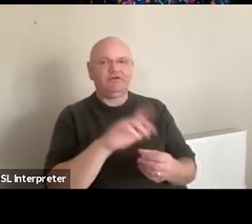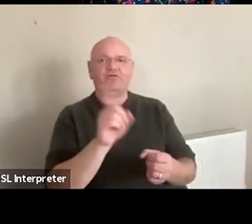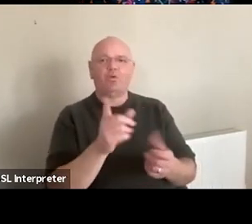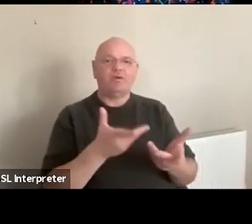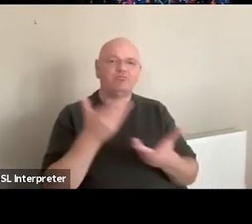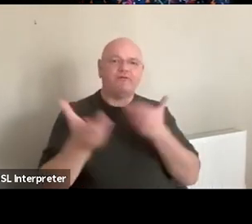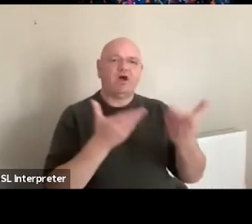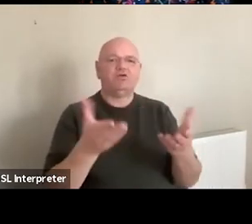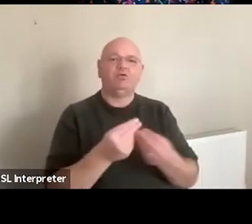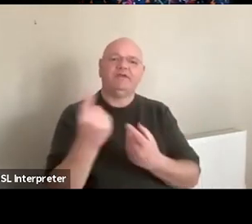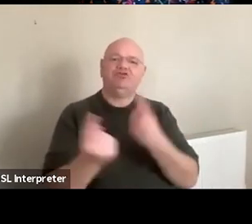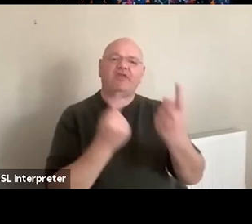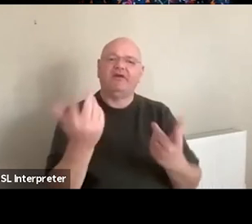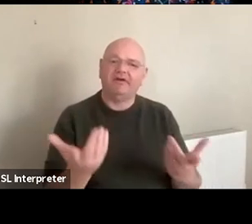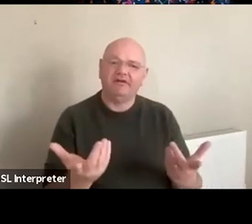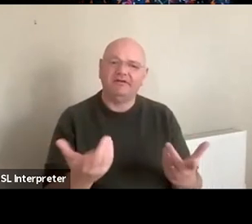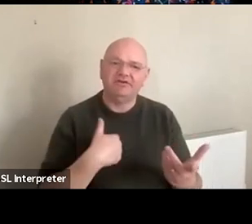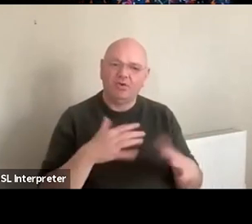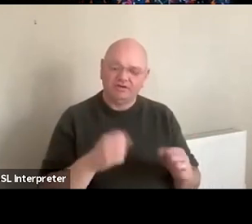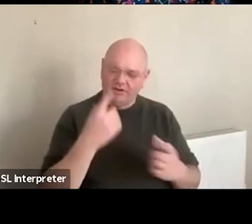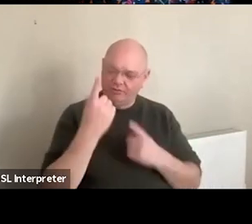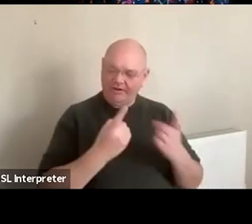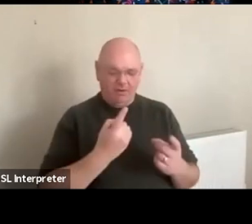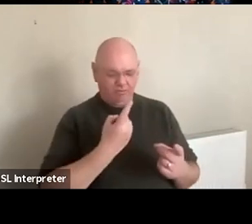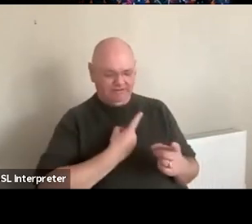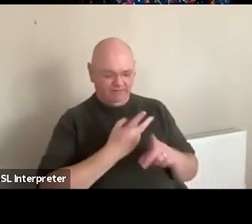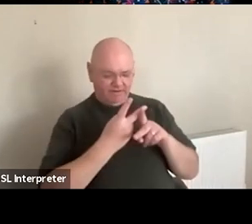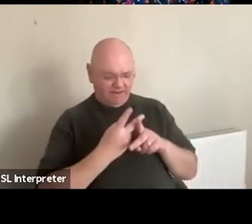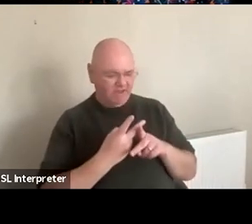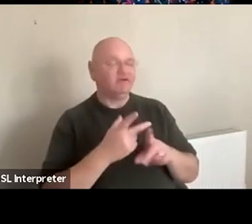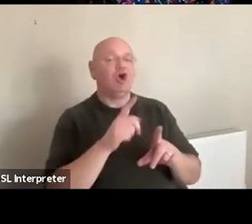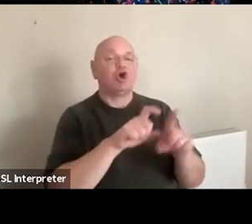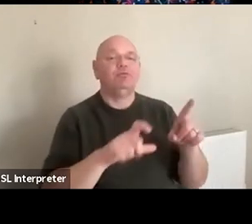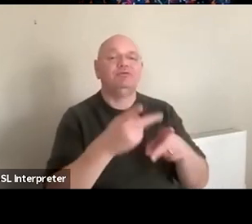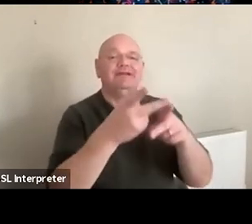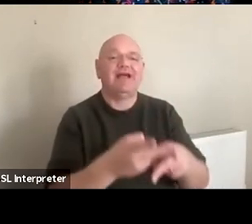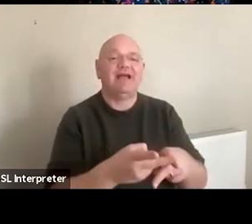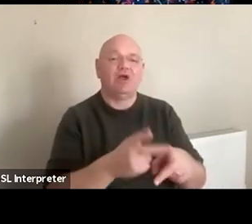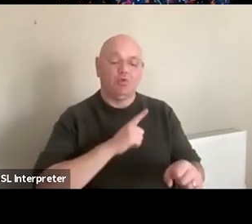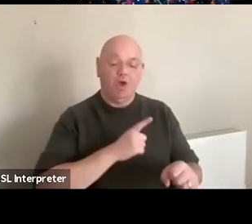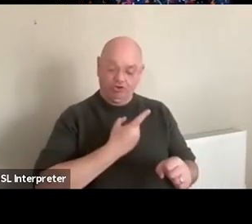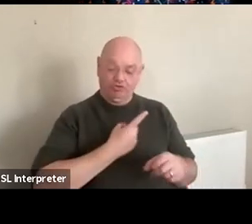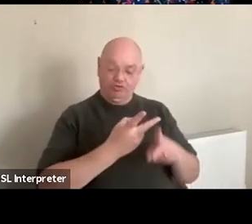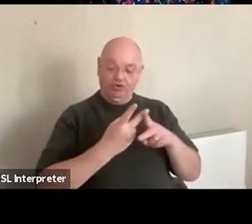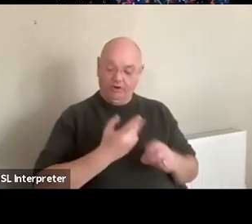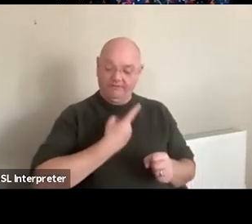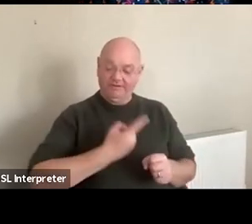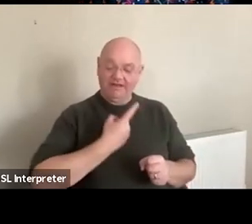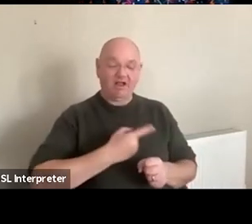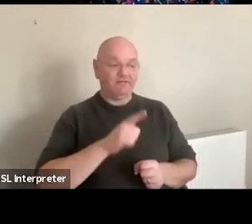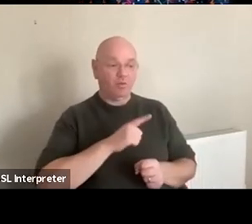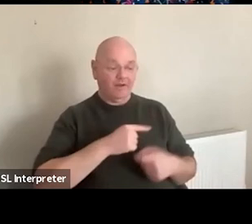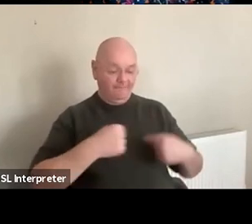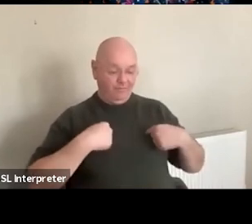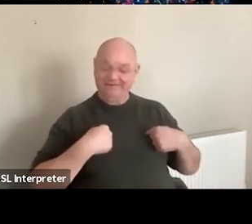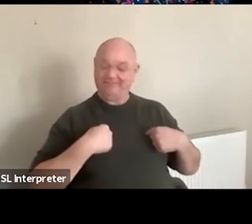And I started to think about self-care as a community care, right? Looking after myself, making sure I'm okay, isn't for myself, it's for the people